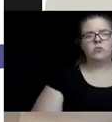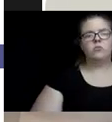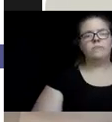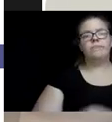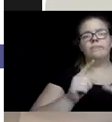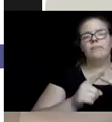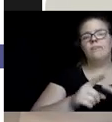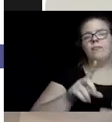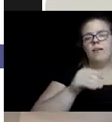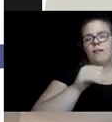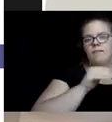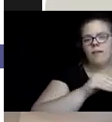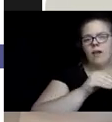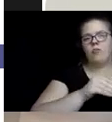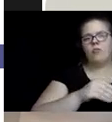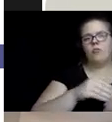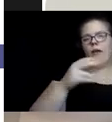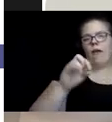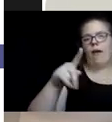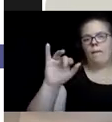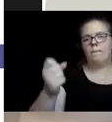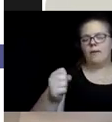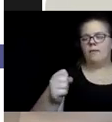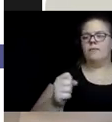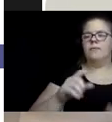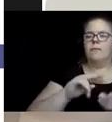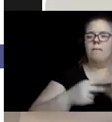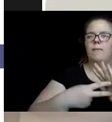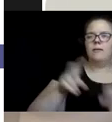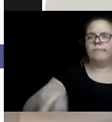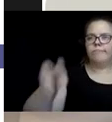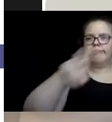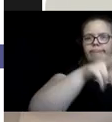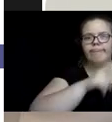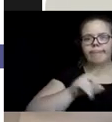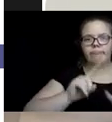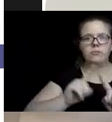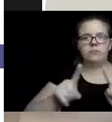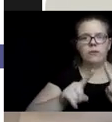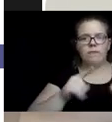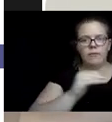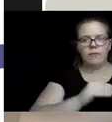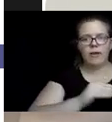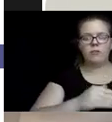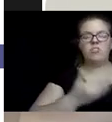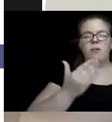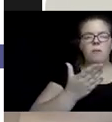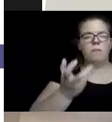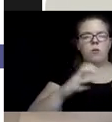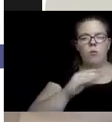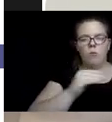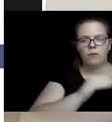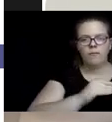If an older adult is suddenly seeing lots of different doctors, it's perhaps because they don't want the doctor to understand that this